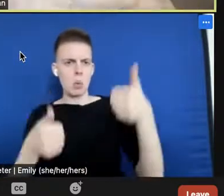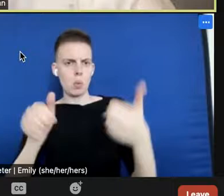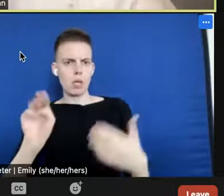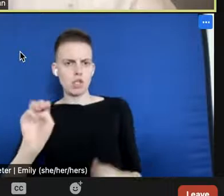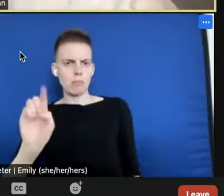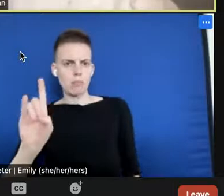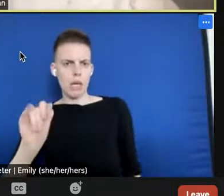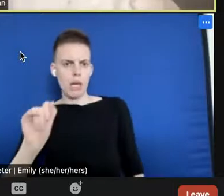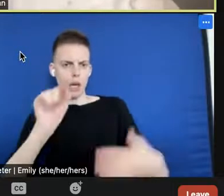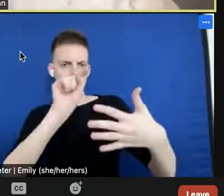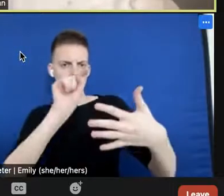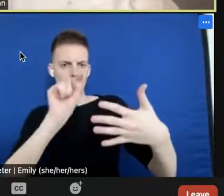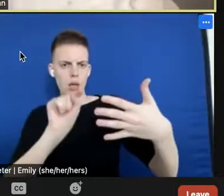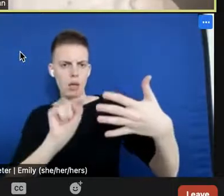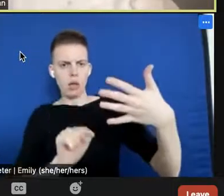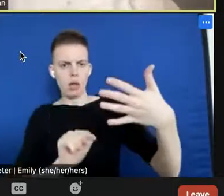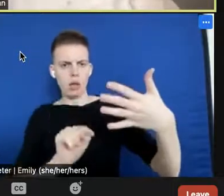right now.